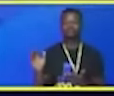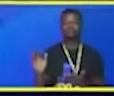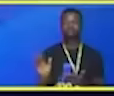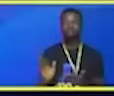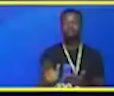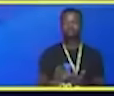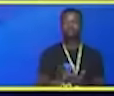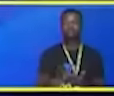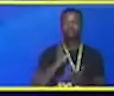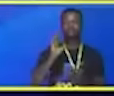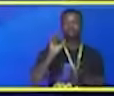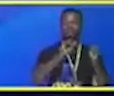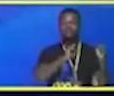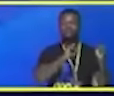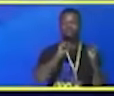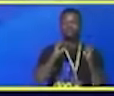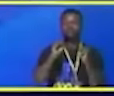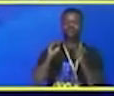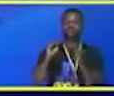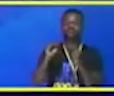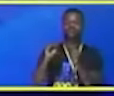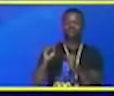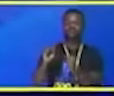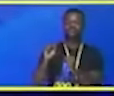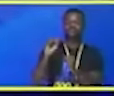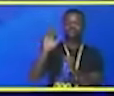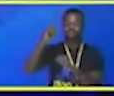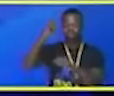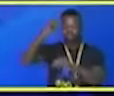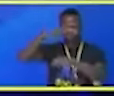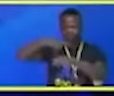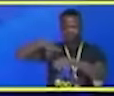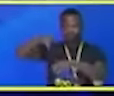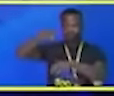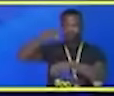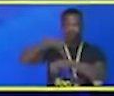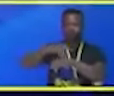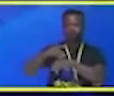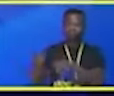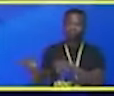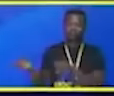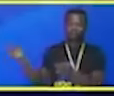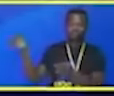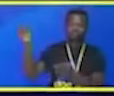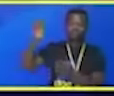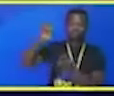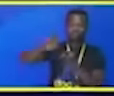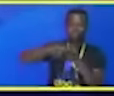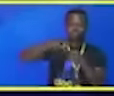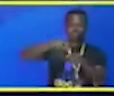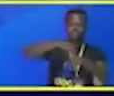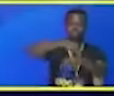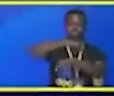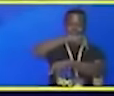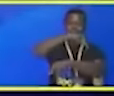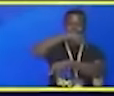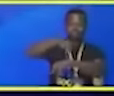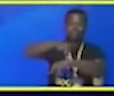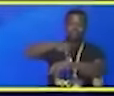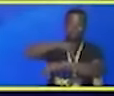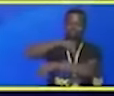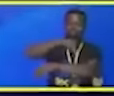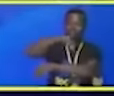power and your wisdom till the nations